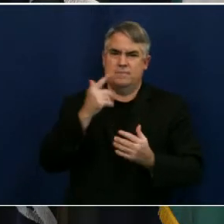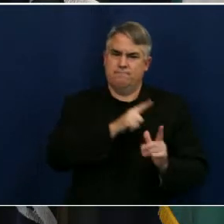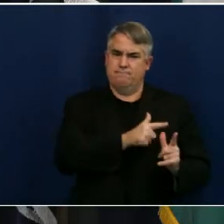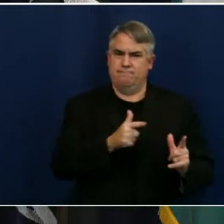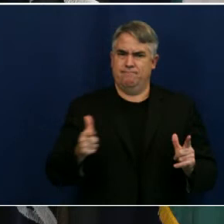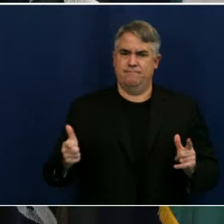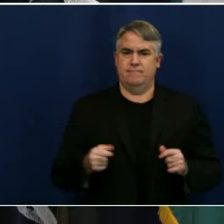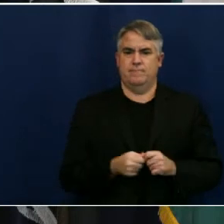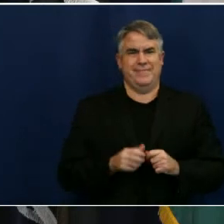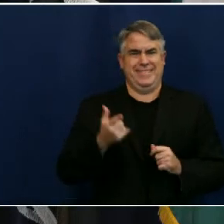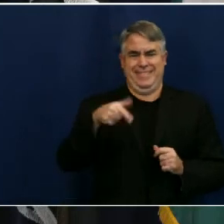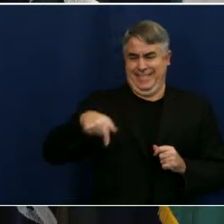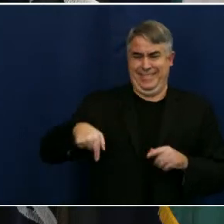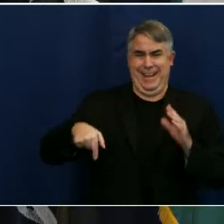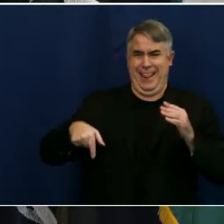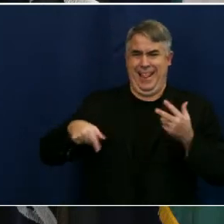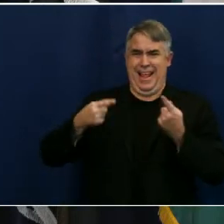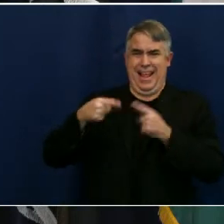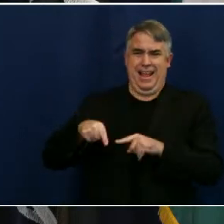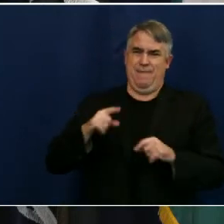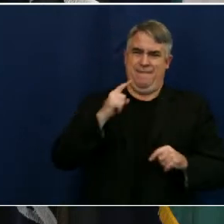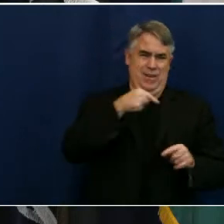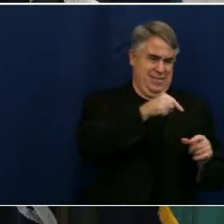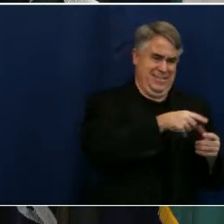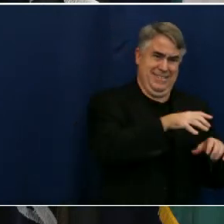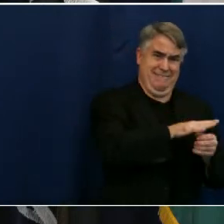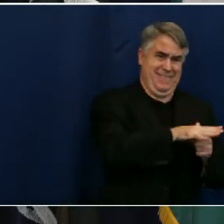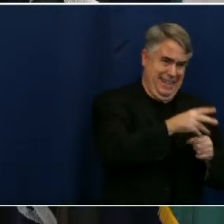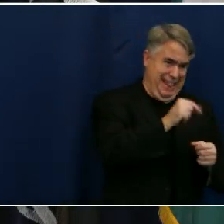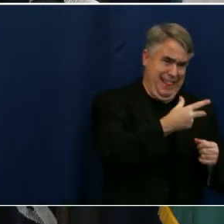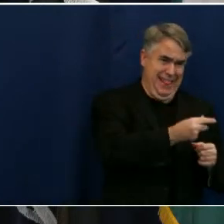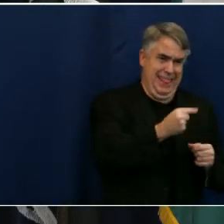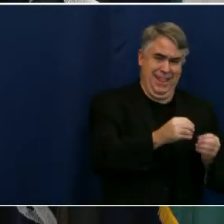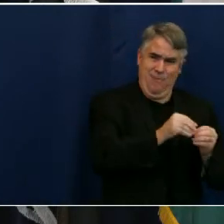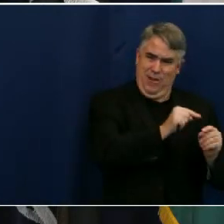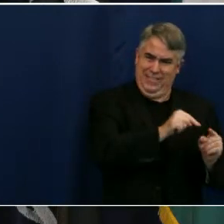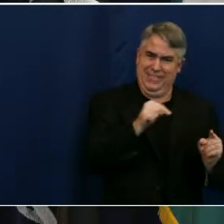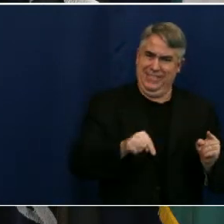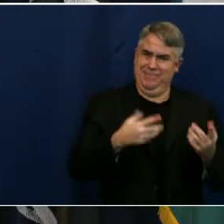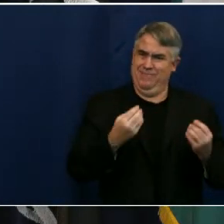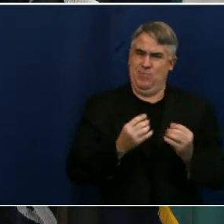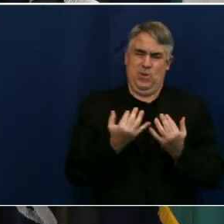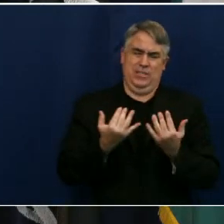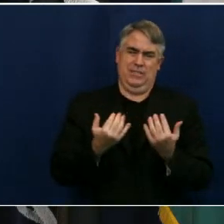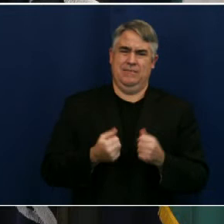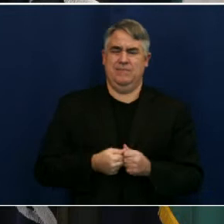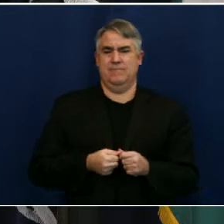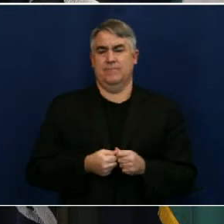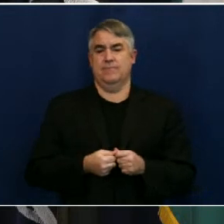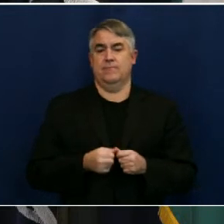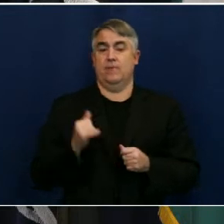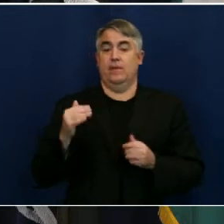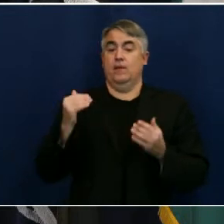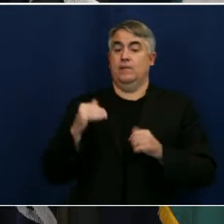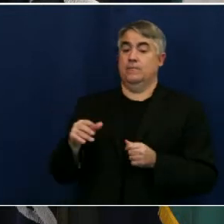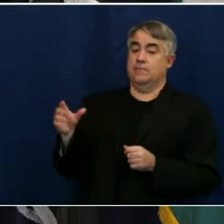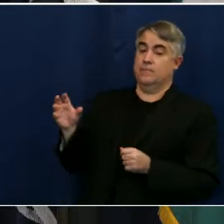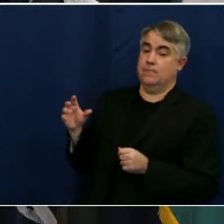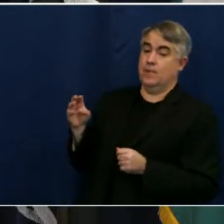plenty ahead of us. We got to get through in the interim. Next question. Miriam Rafferty, East County Magazine.